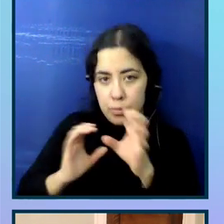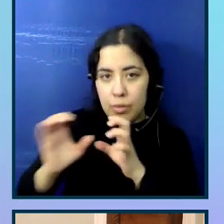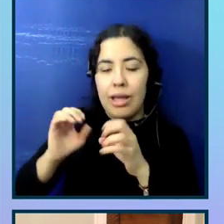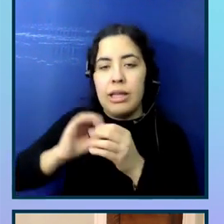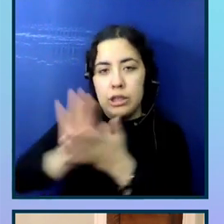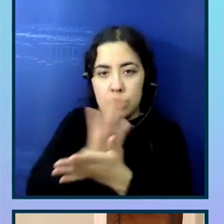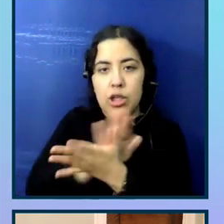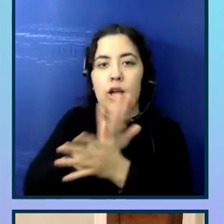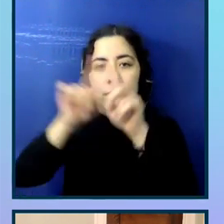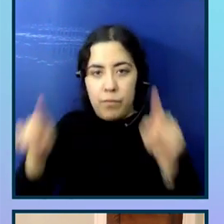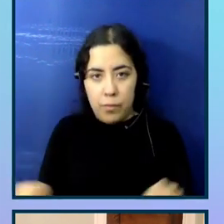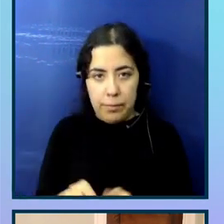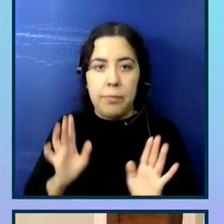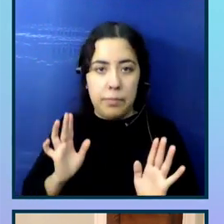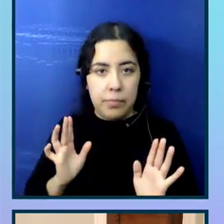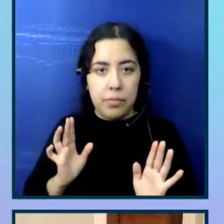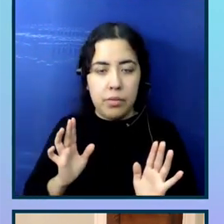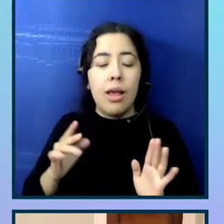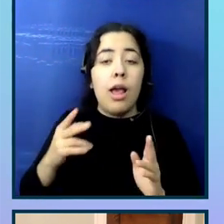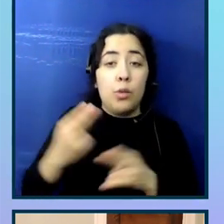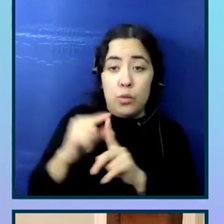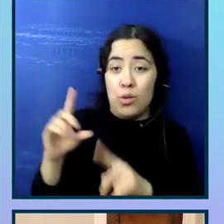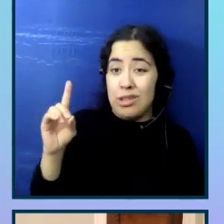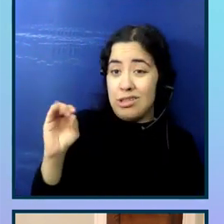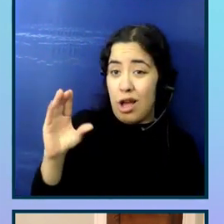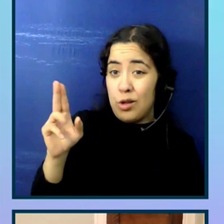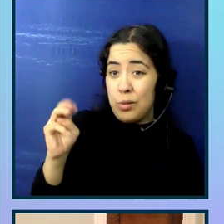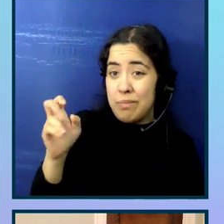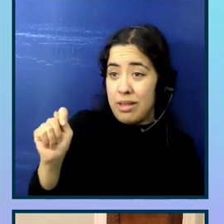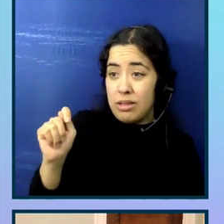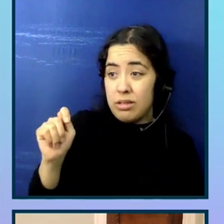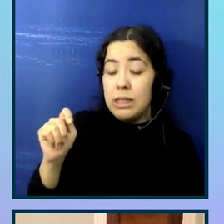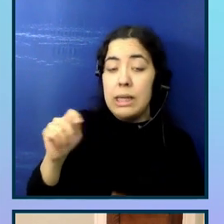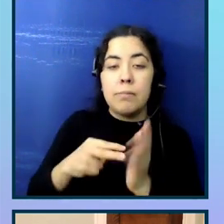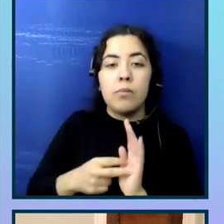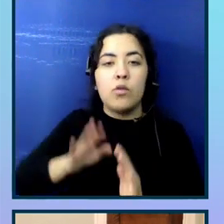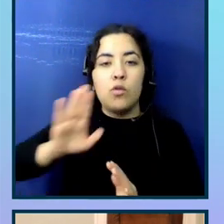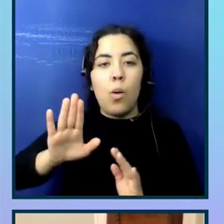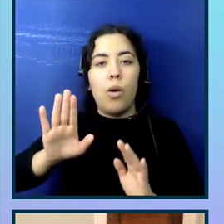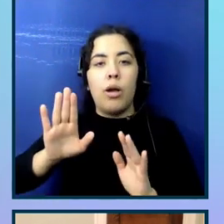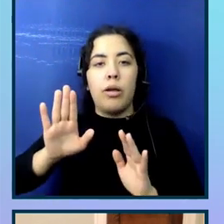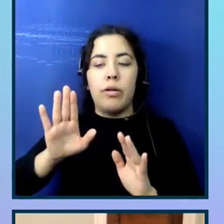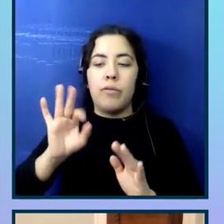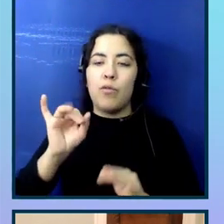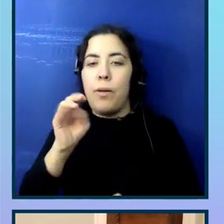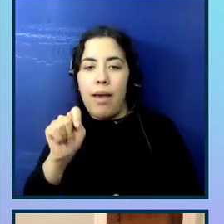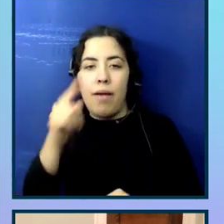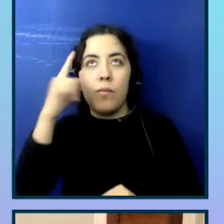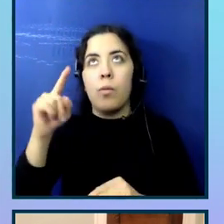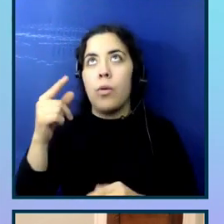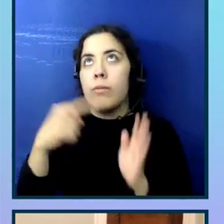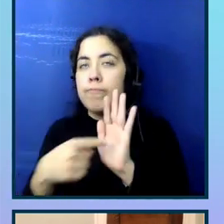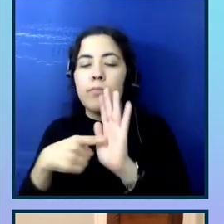format. When we say documents, we basically mean the format you create when you use Google Docs or Microsoft